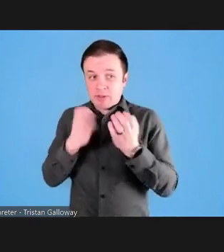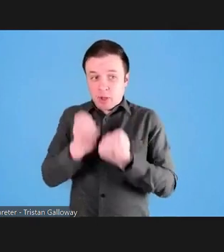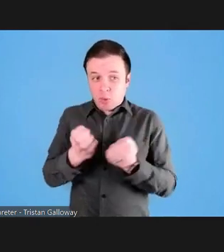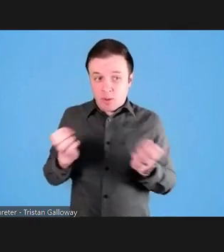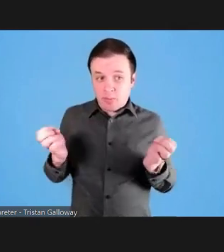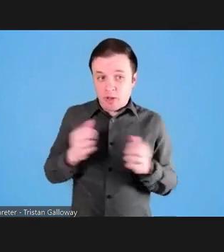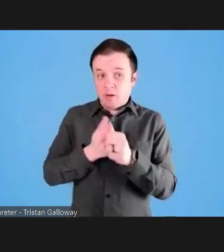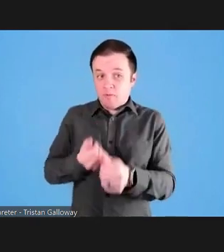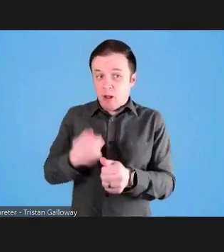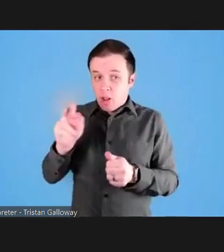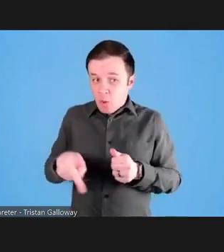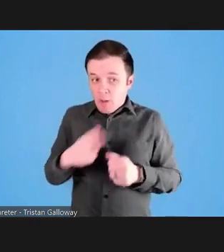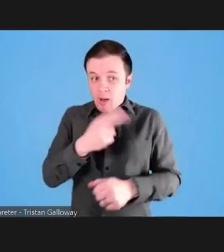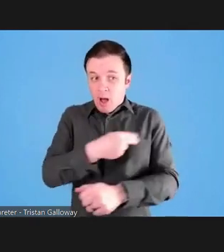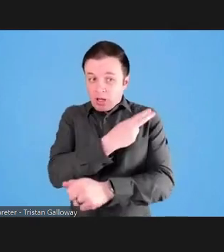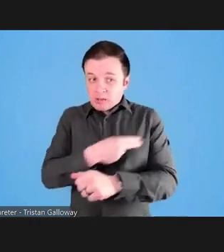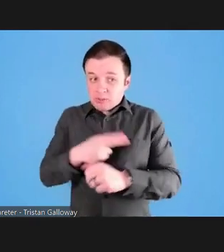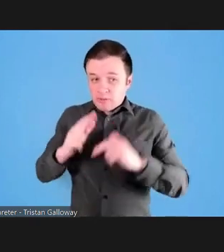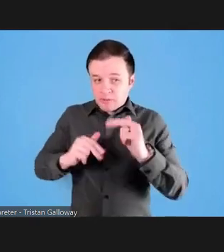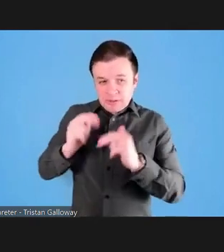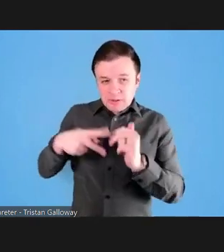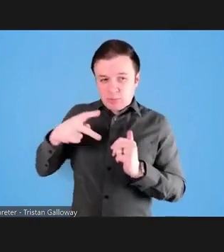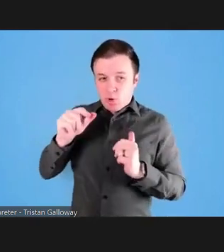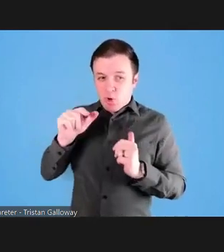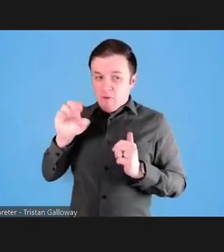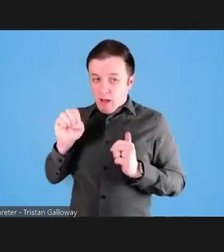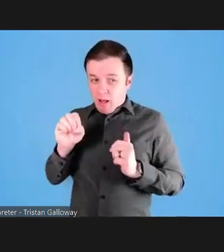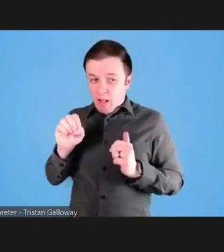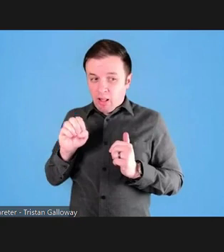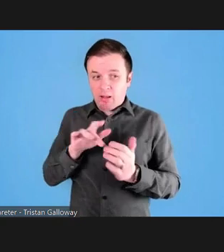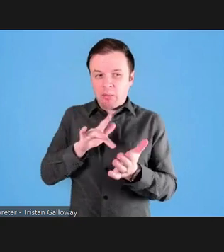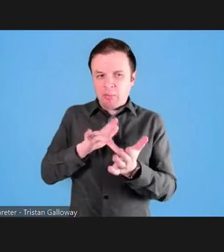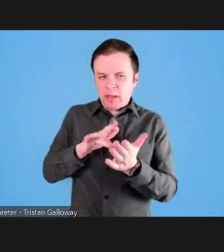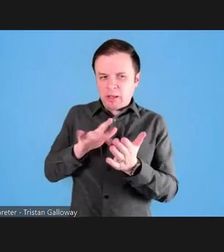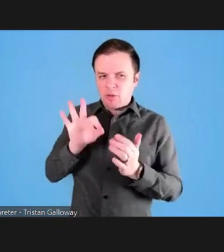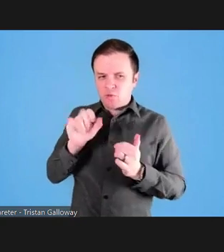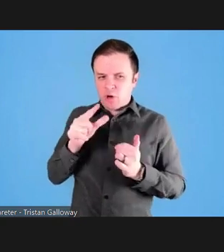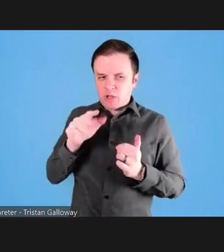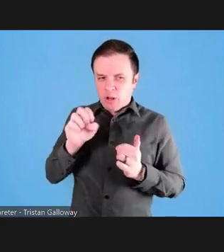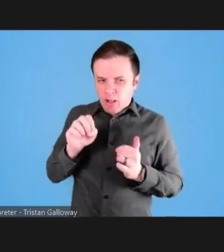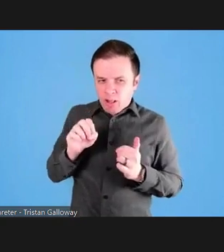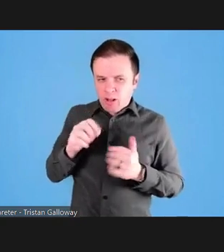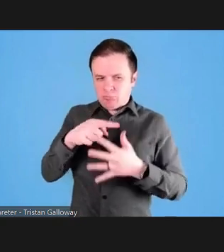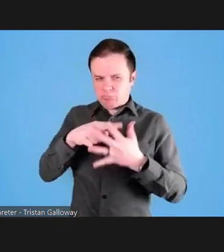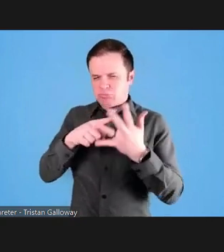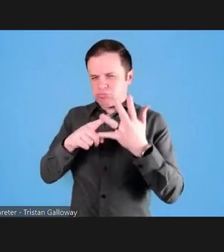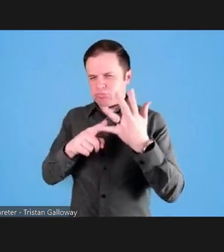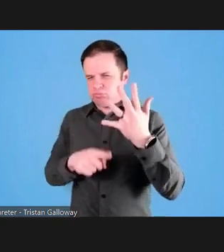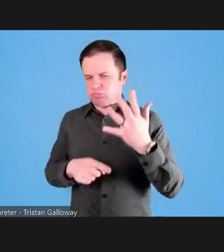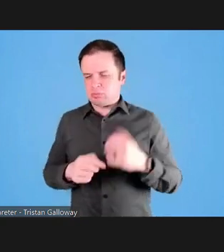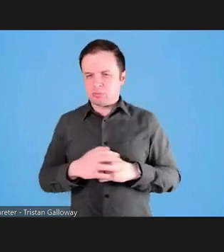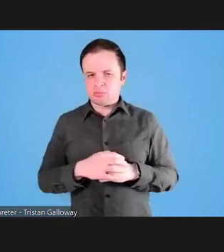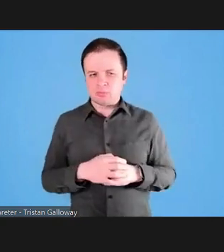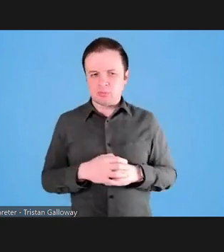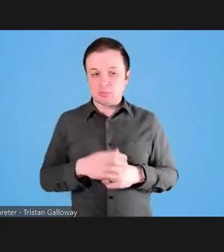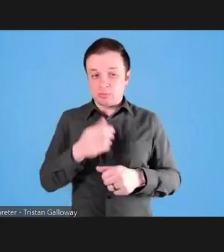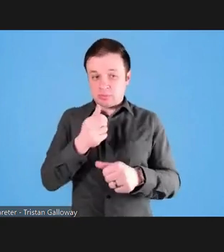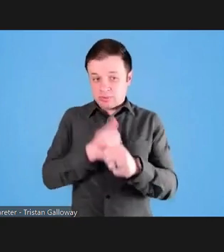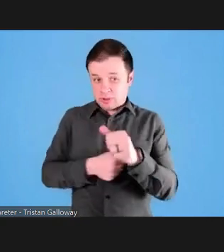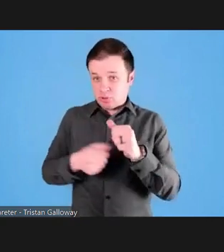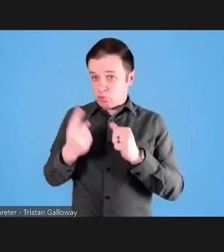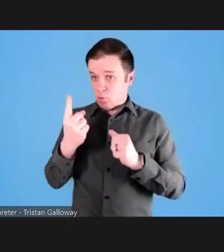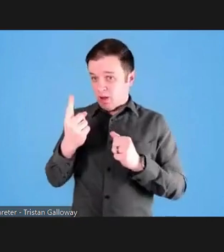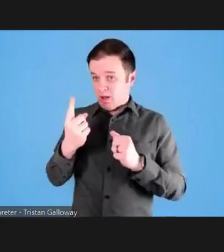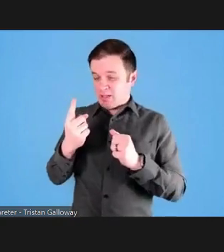facility profile, medically fragile, screening protocols, training, and hospital contacts. Each request covers a